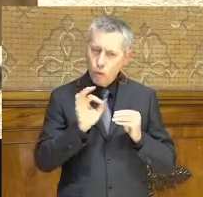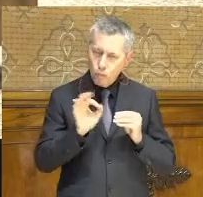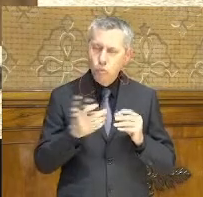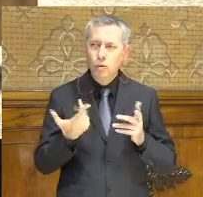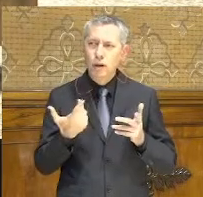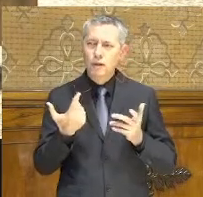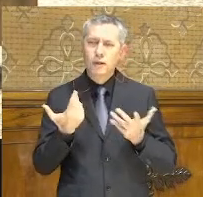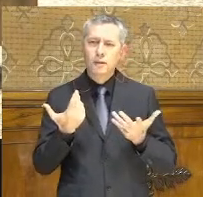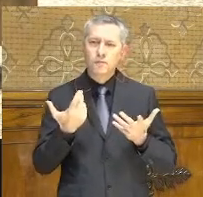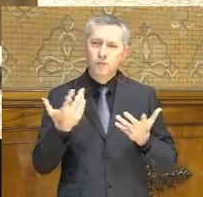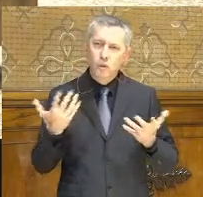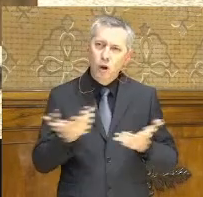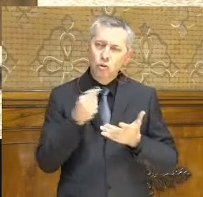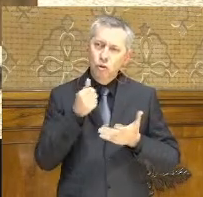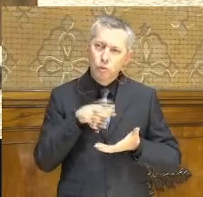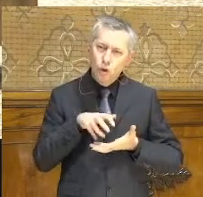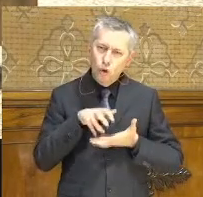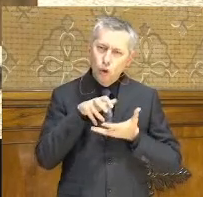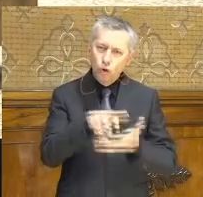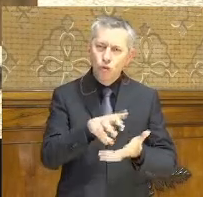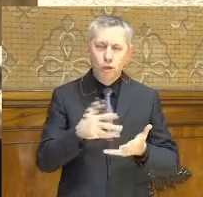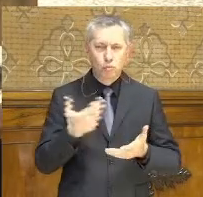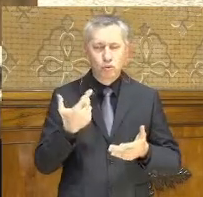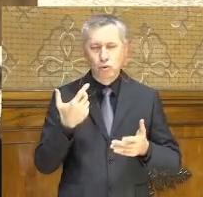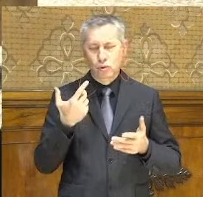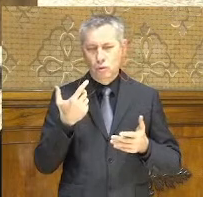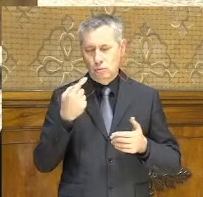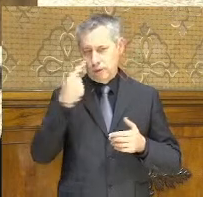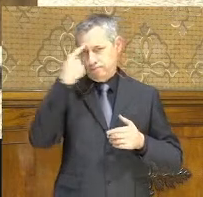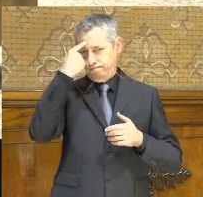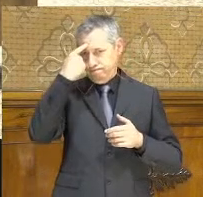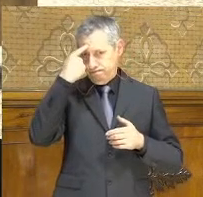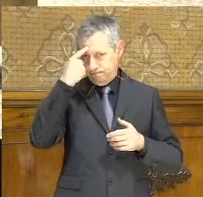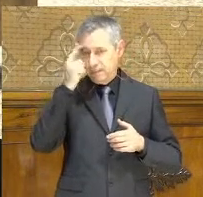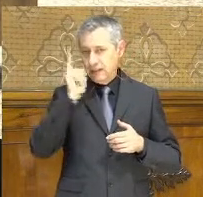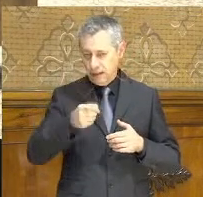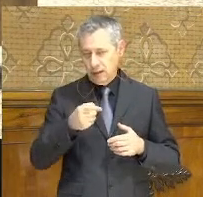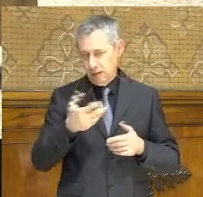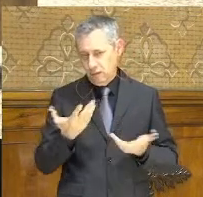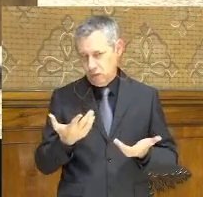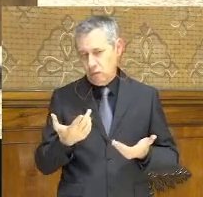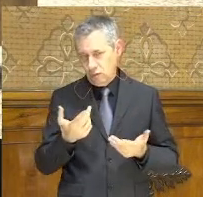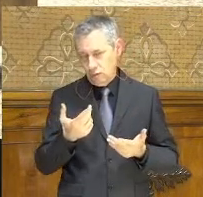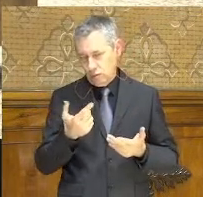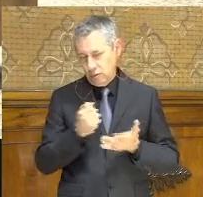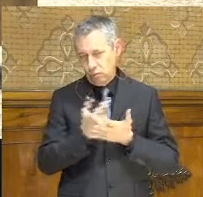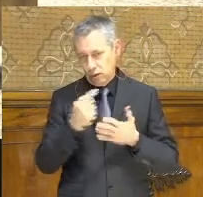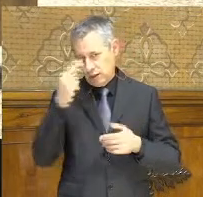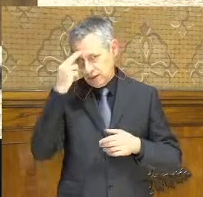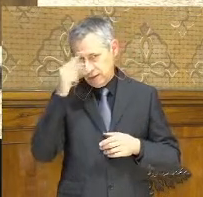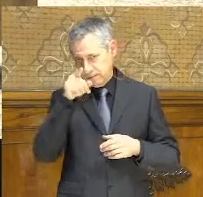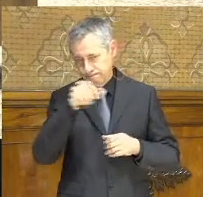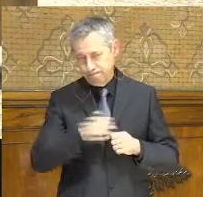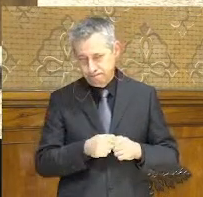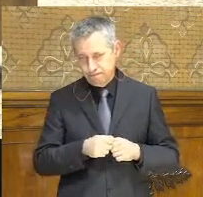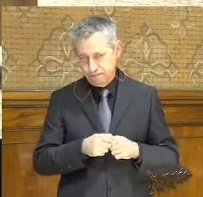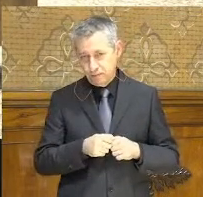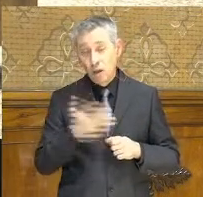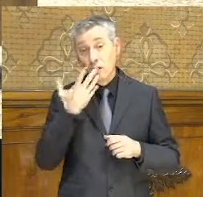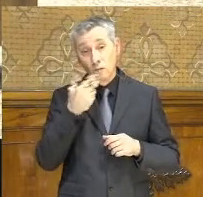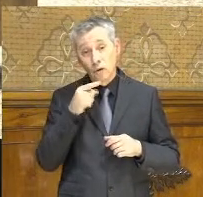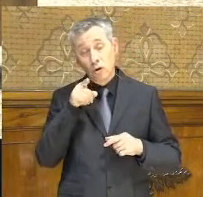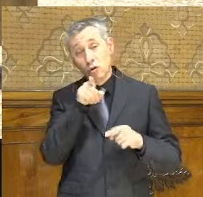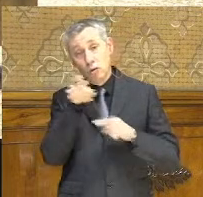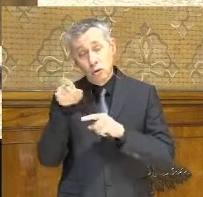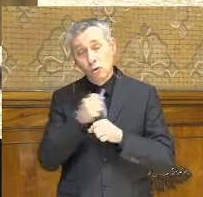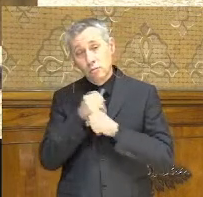contribution. I would like to let Marcello start the discussion today.